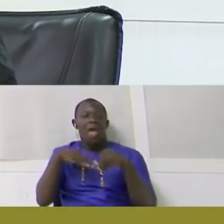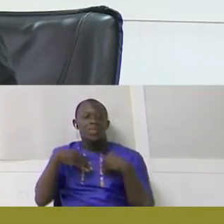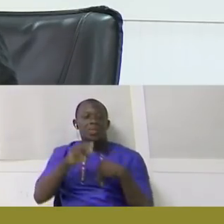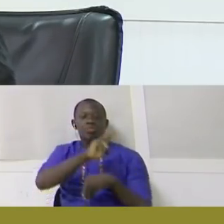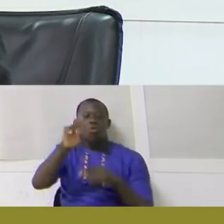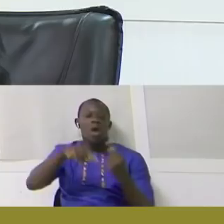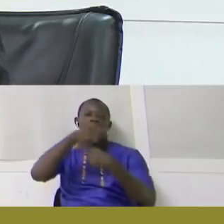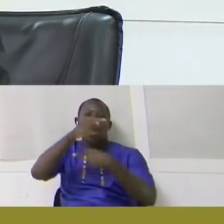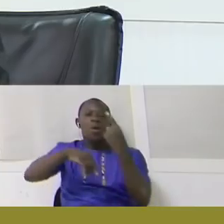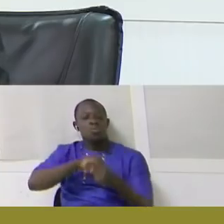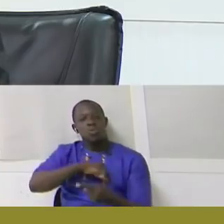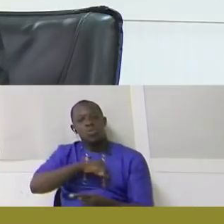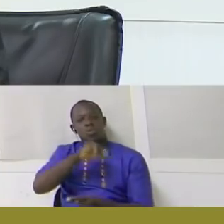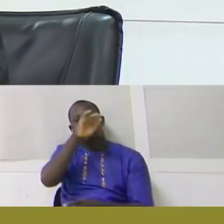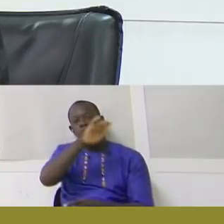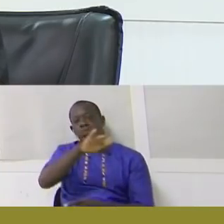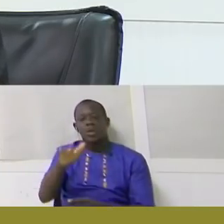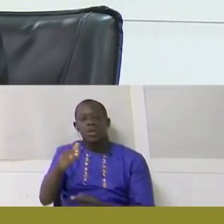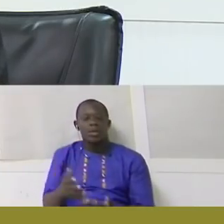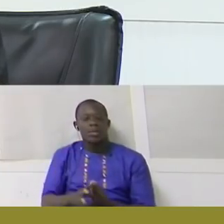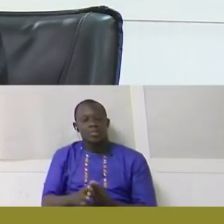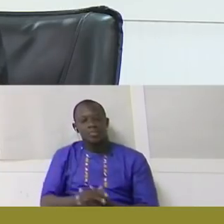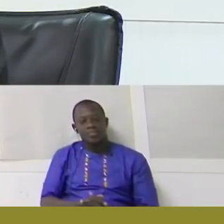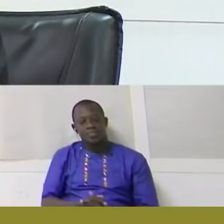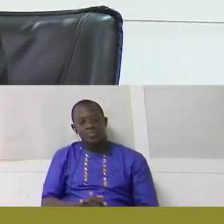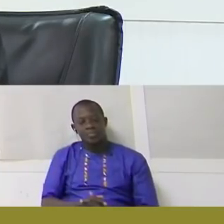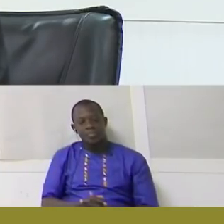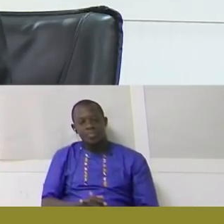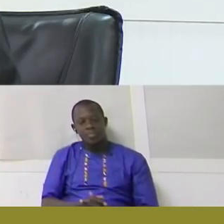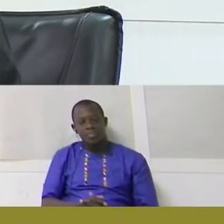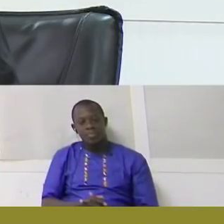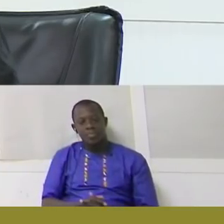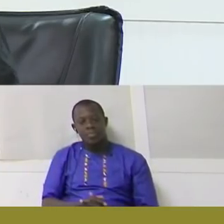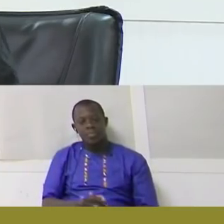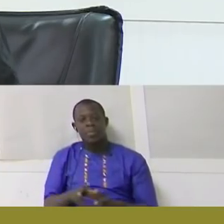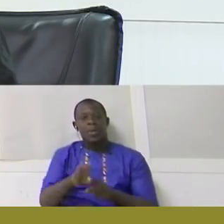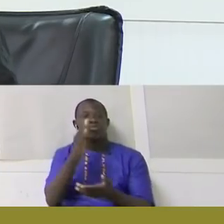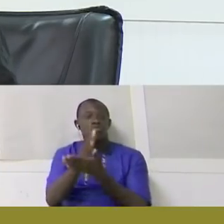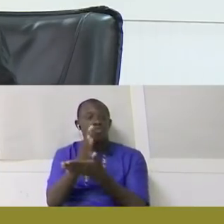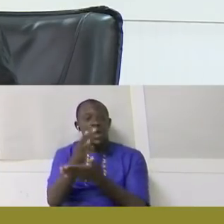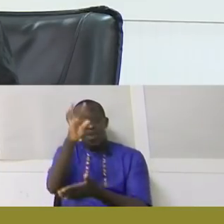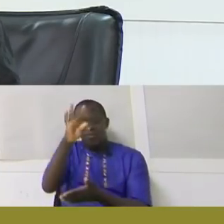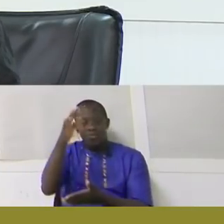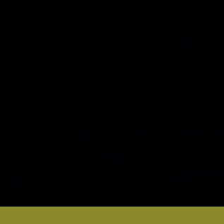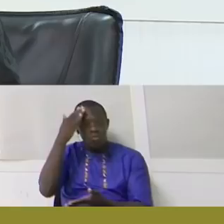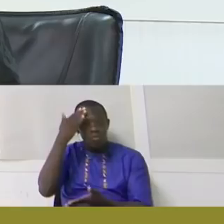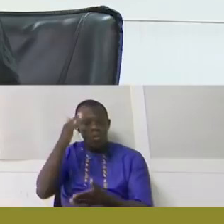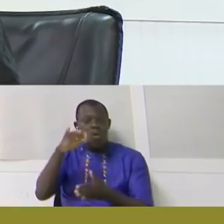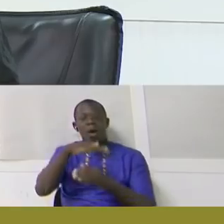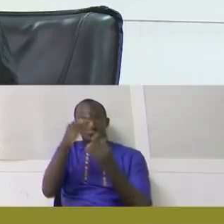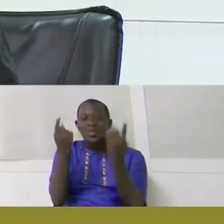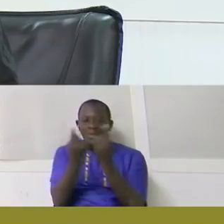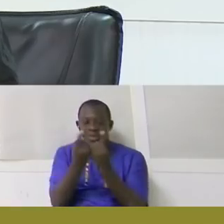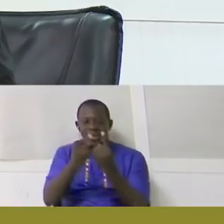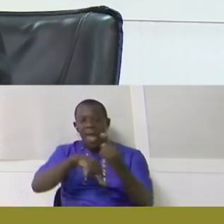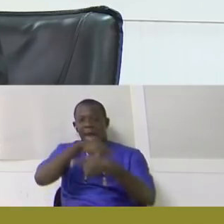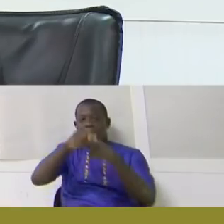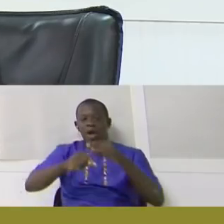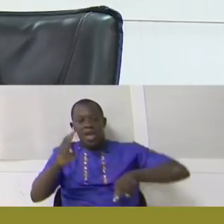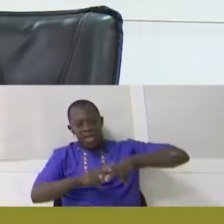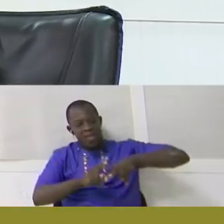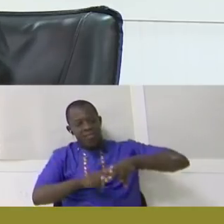their children abandoned them te su fekene amon nañ xam xam bi and if they had go mané